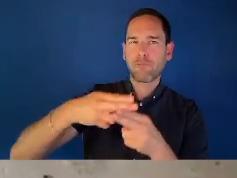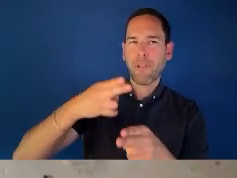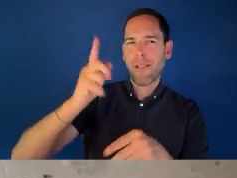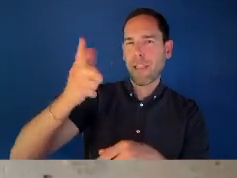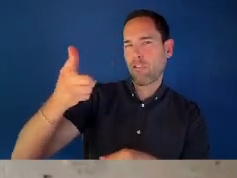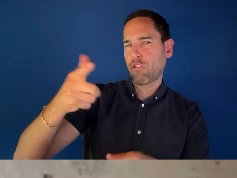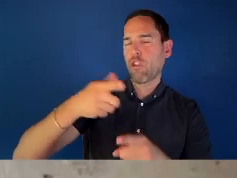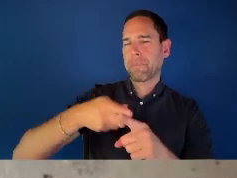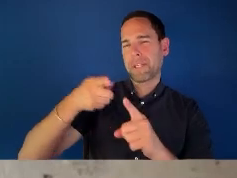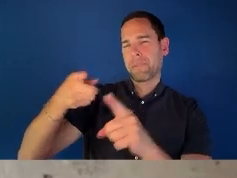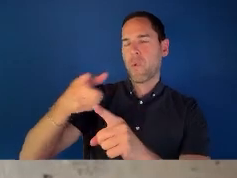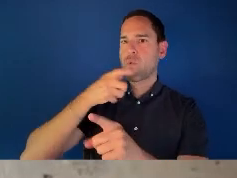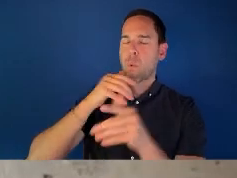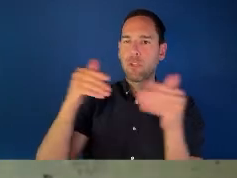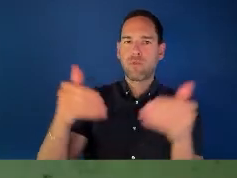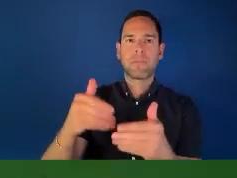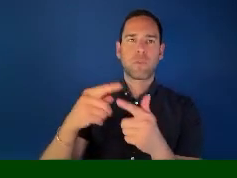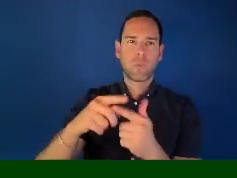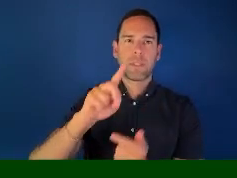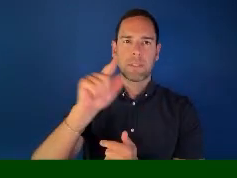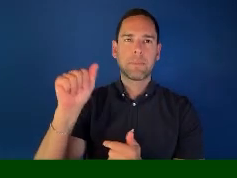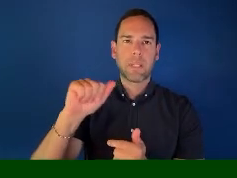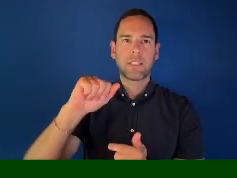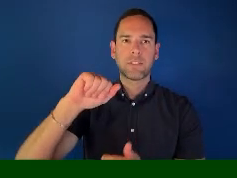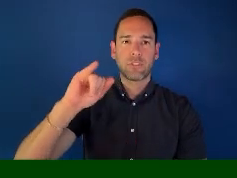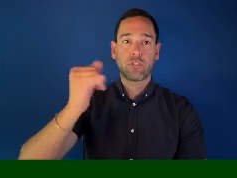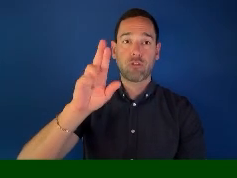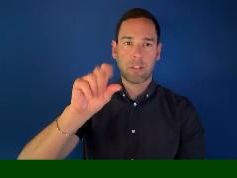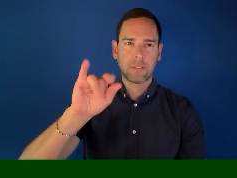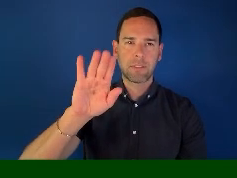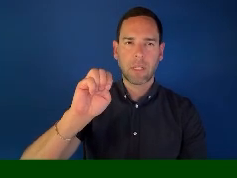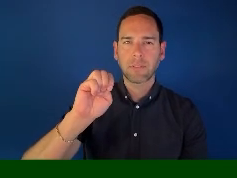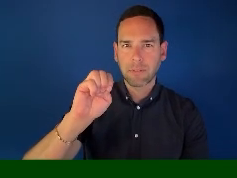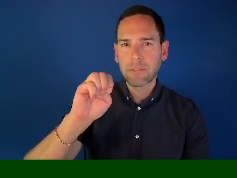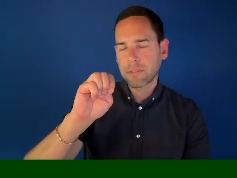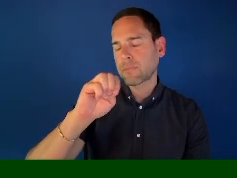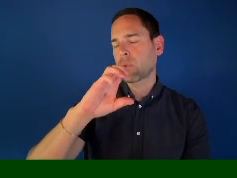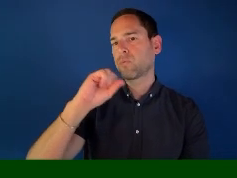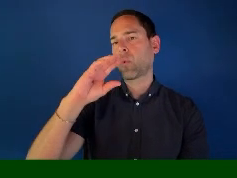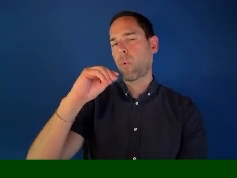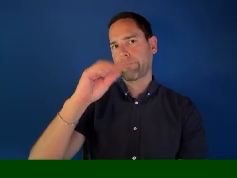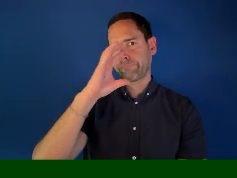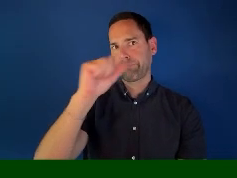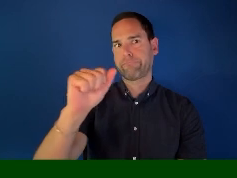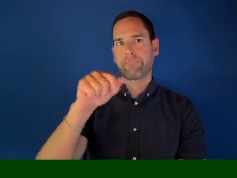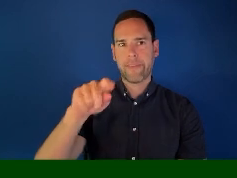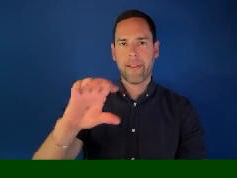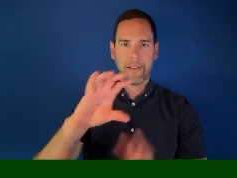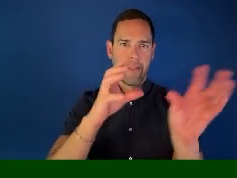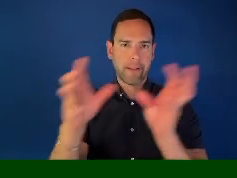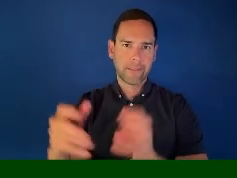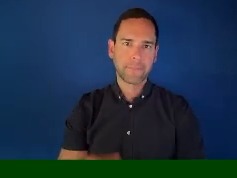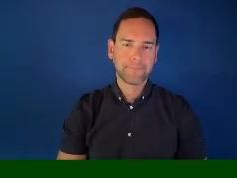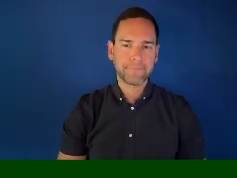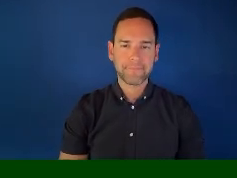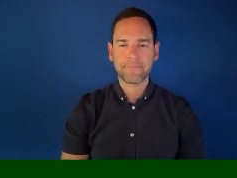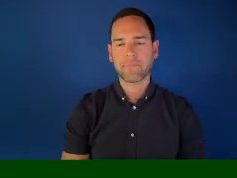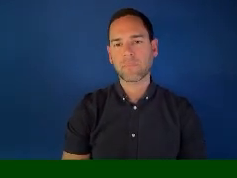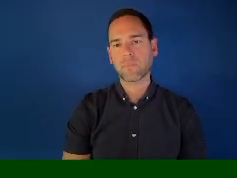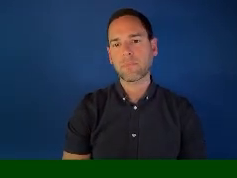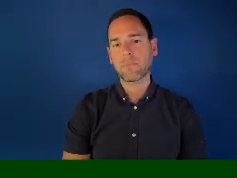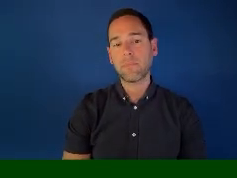write. I have a service dog in training, so I spend a lot of time with my puppy and doing